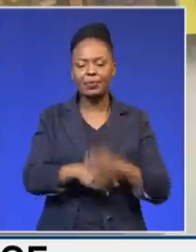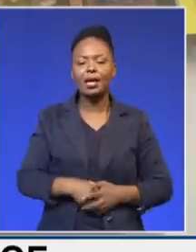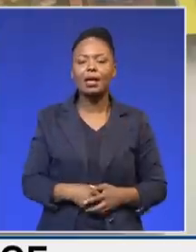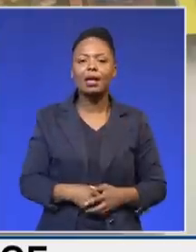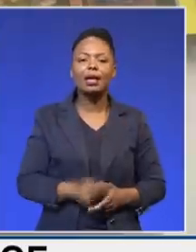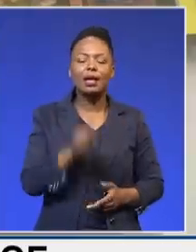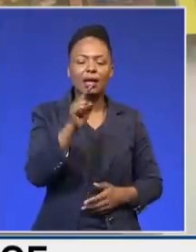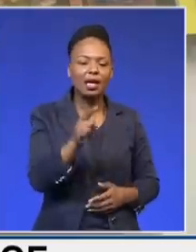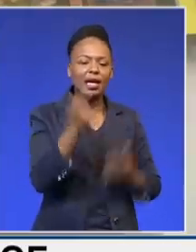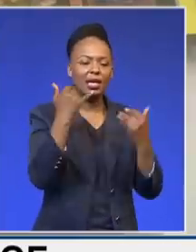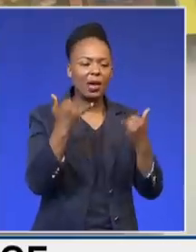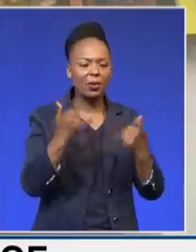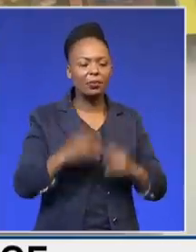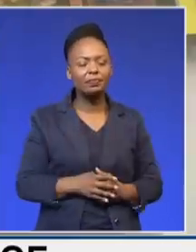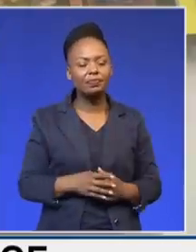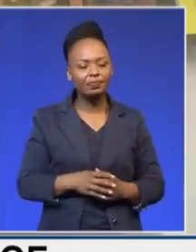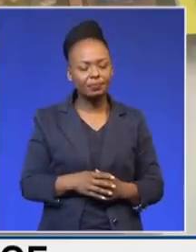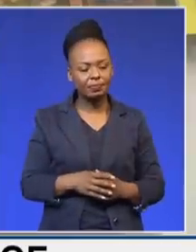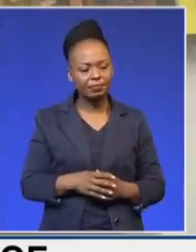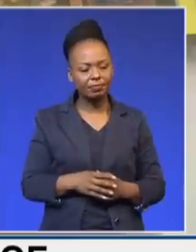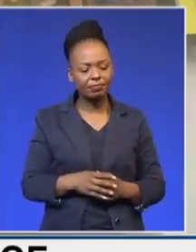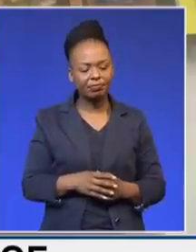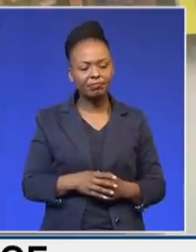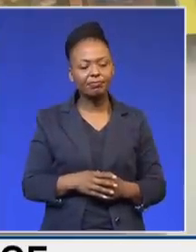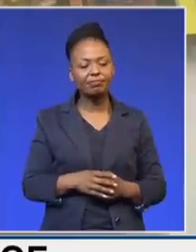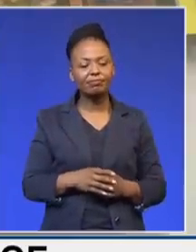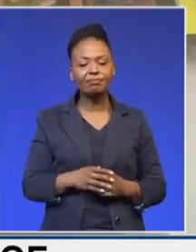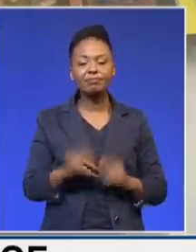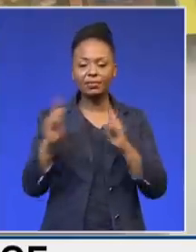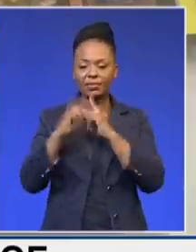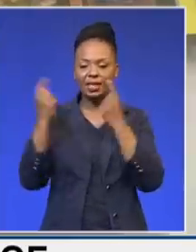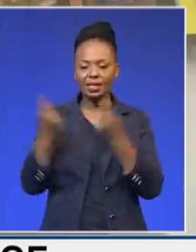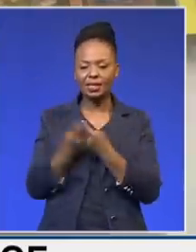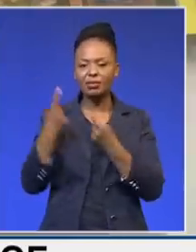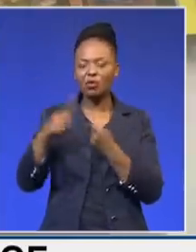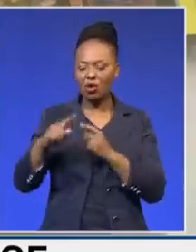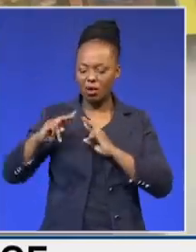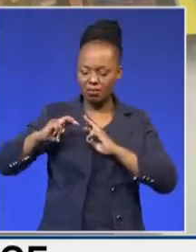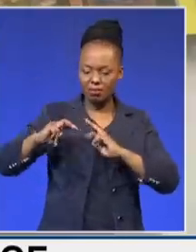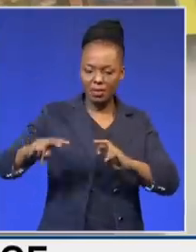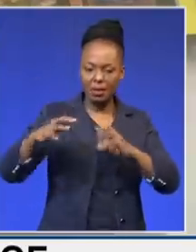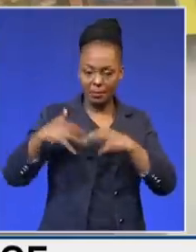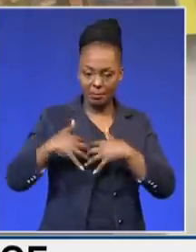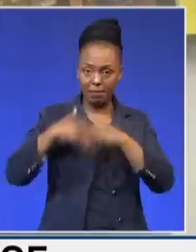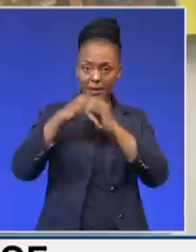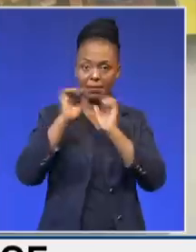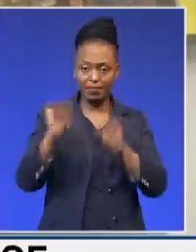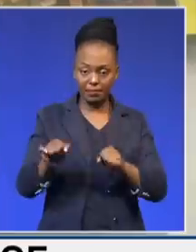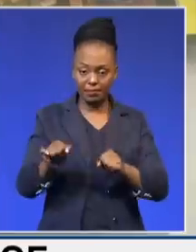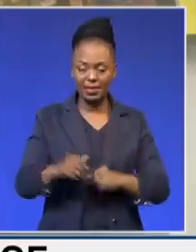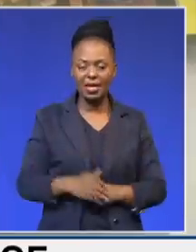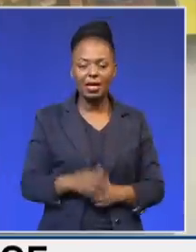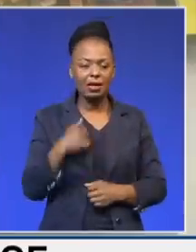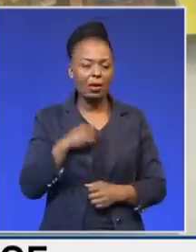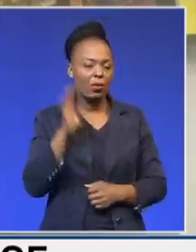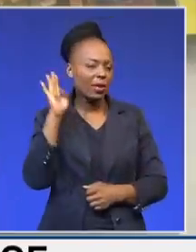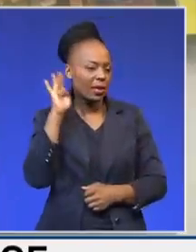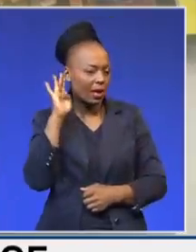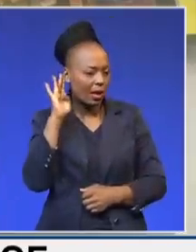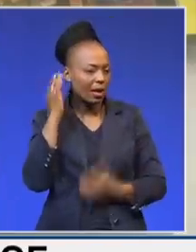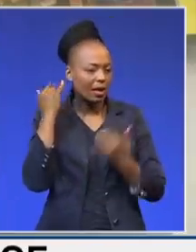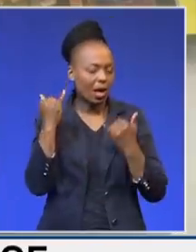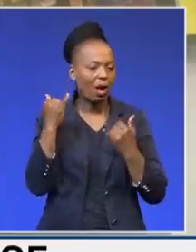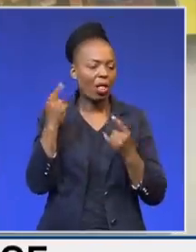going to be seeing that inquiry, I suppose, then being set up, considering the posturing that we're hearing here from